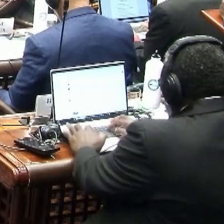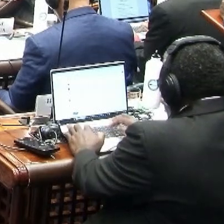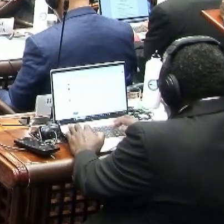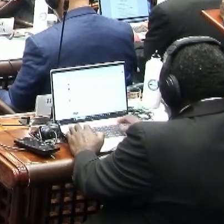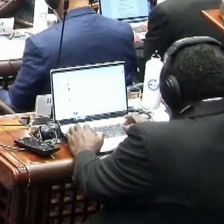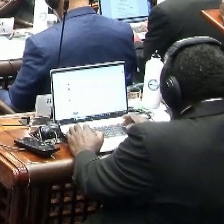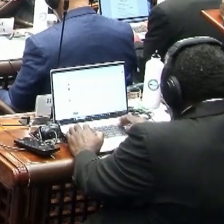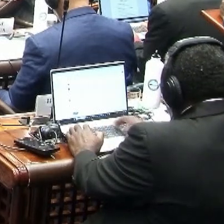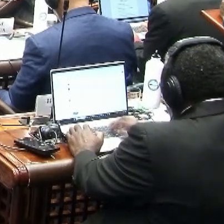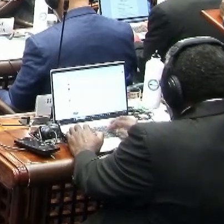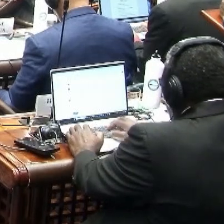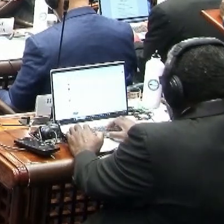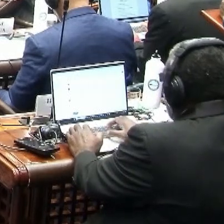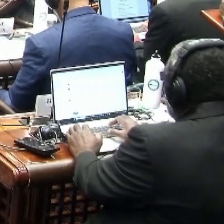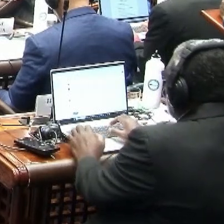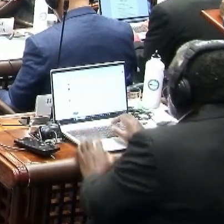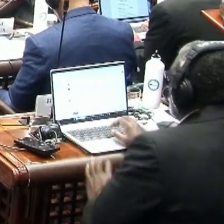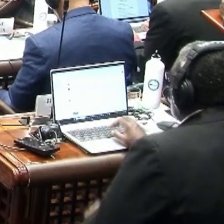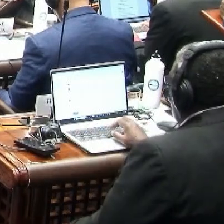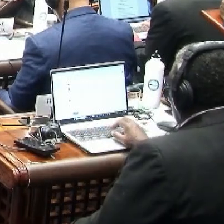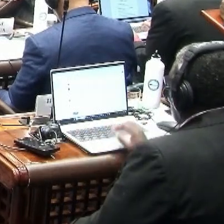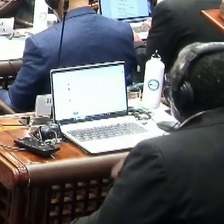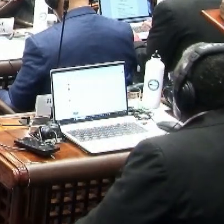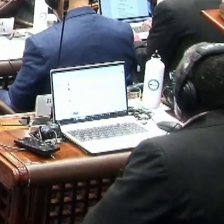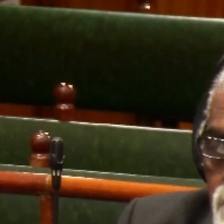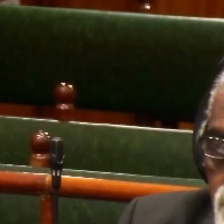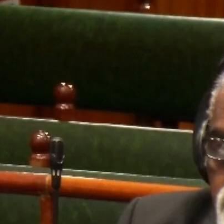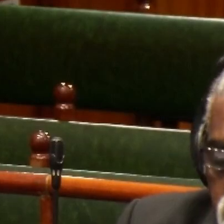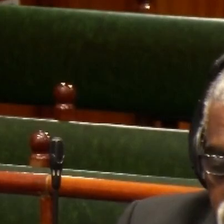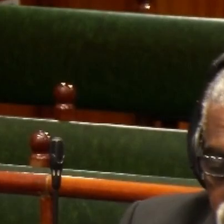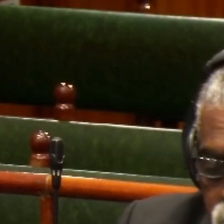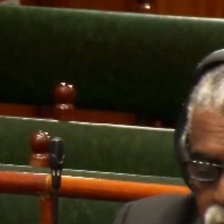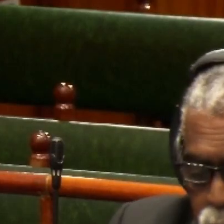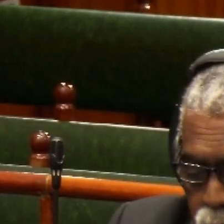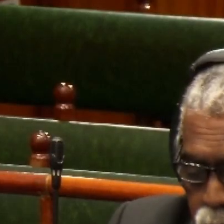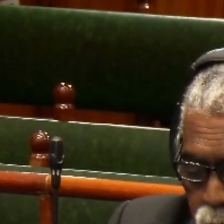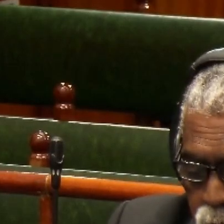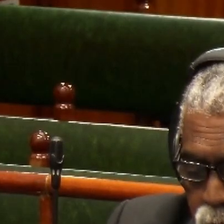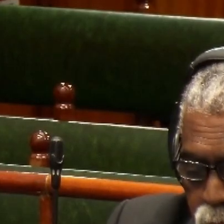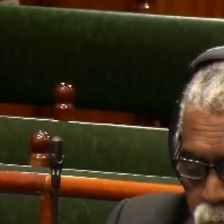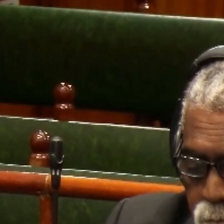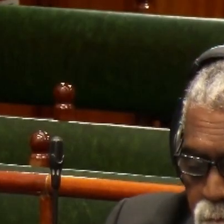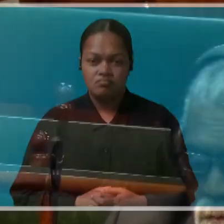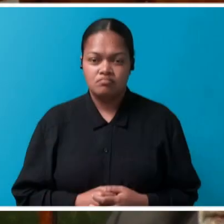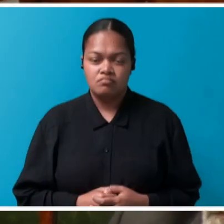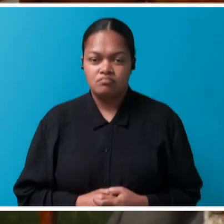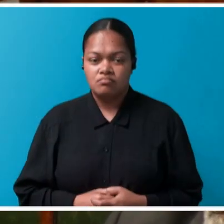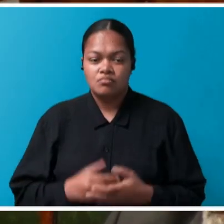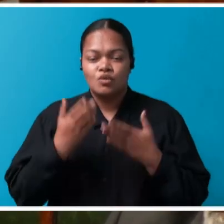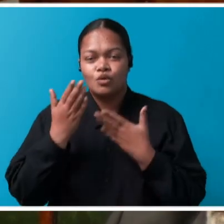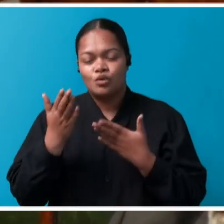Ministers, Honorable Cabinet Ministers, Honorable Leaders of the Opposition, Honorable Members of